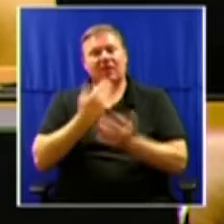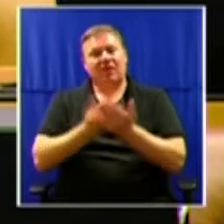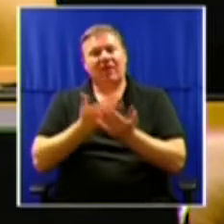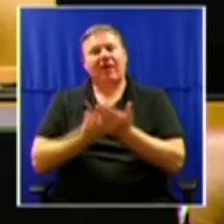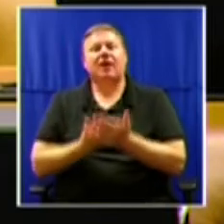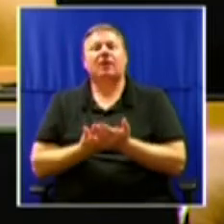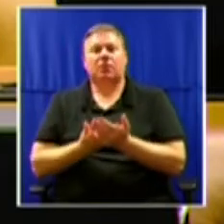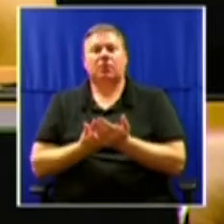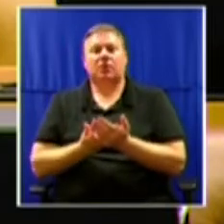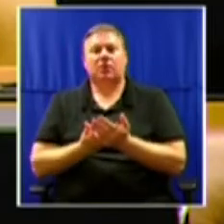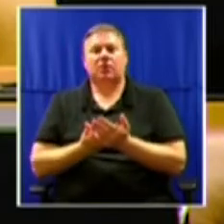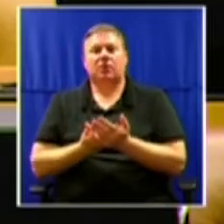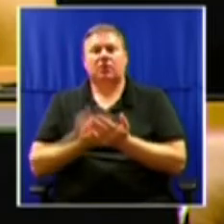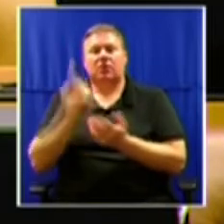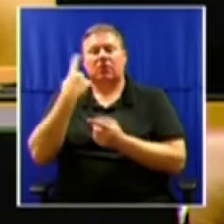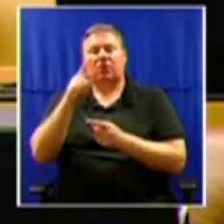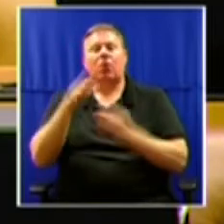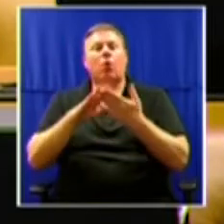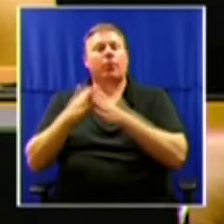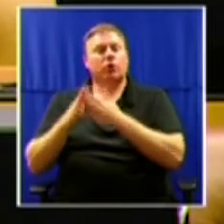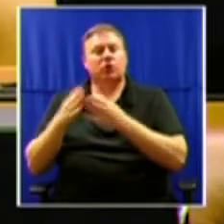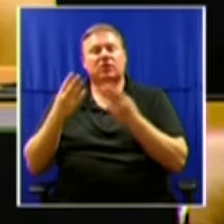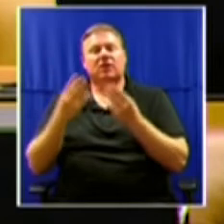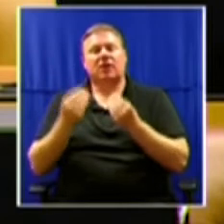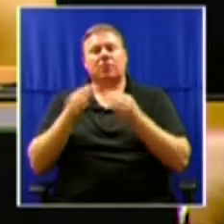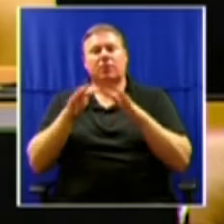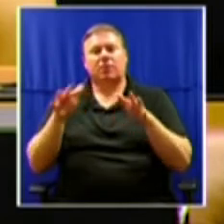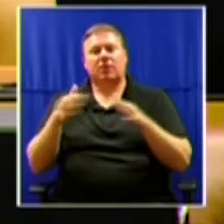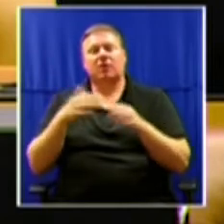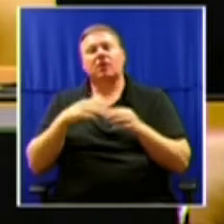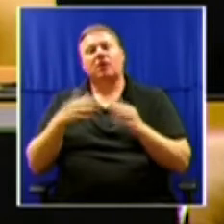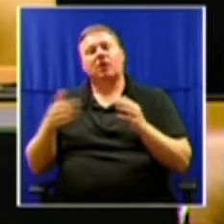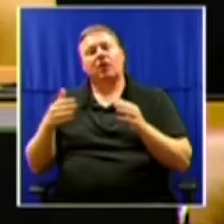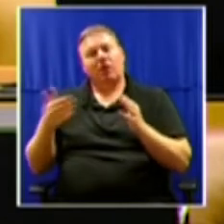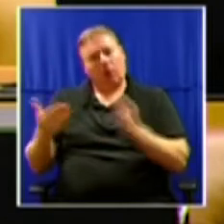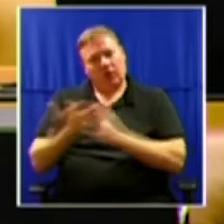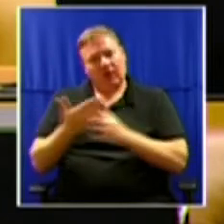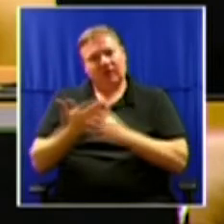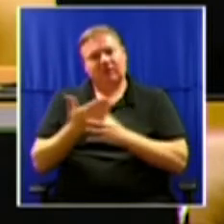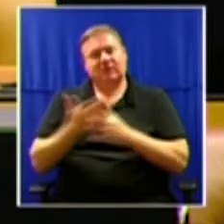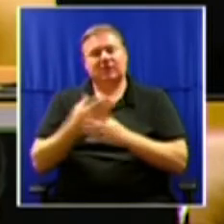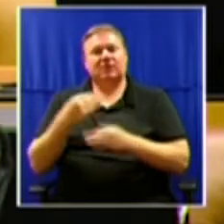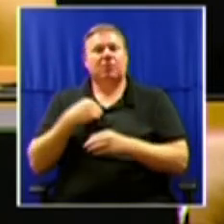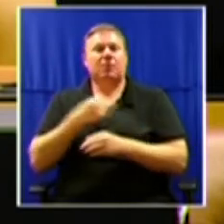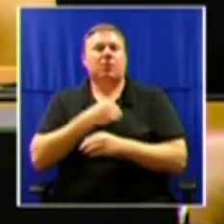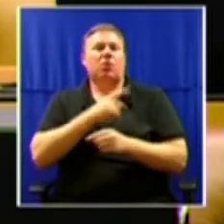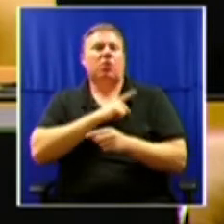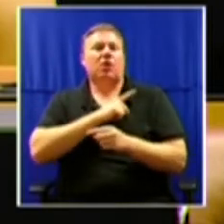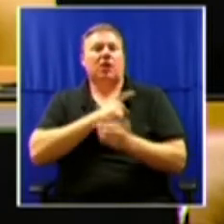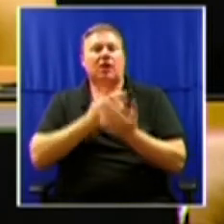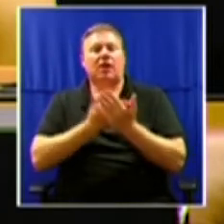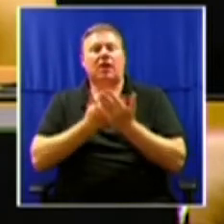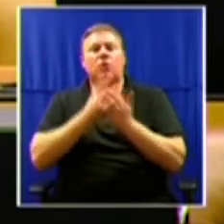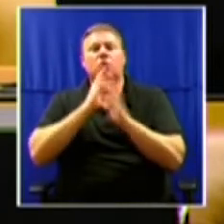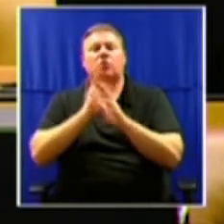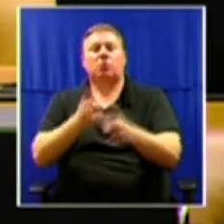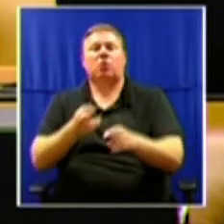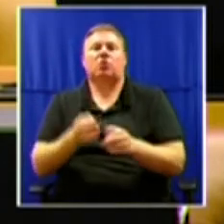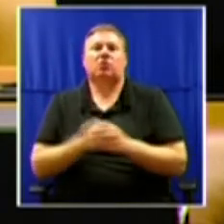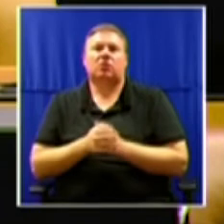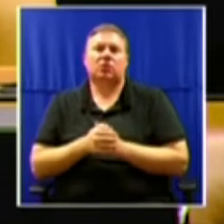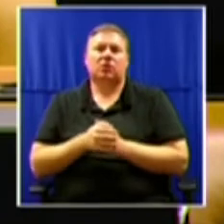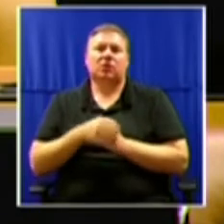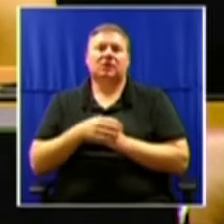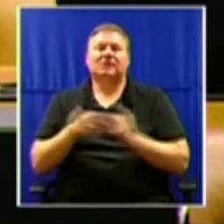available to and the communities must have an access to the members so that we are able to respond, but we also